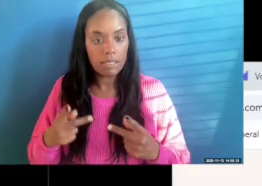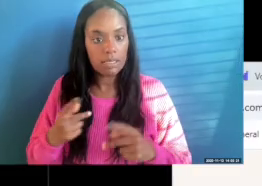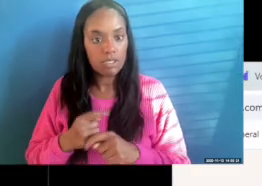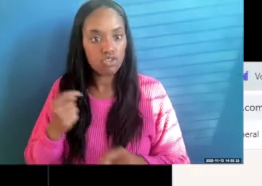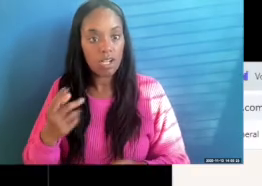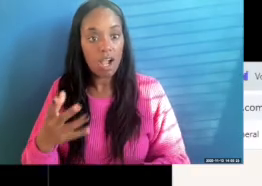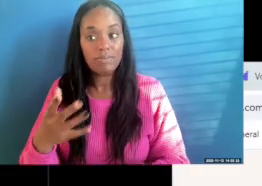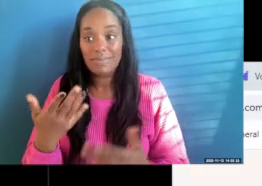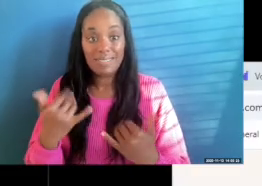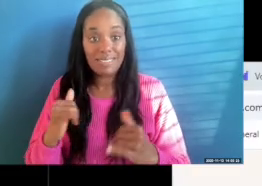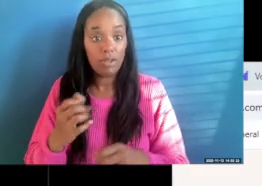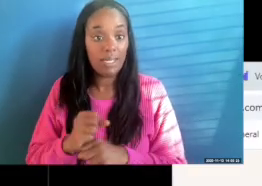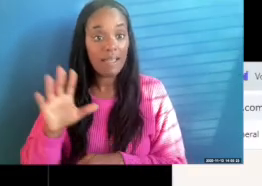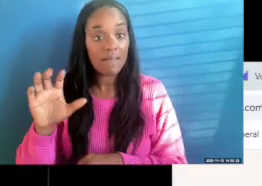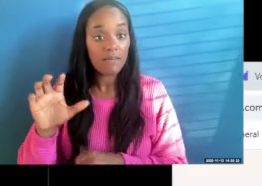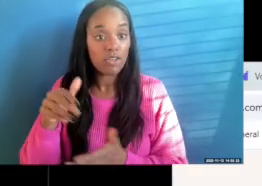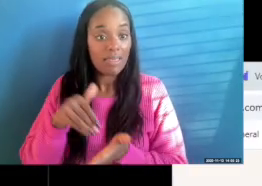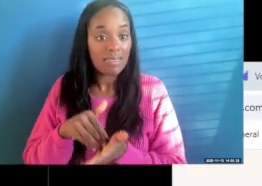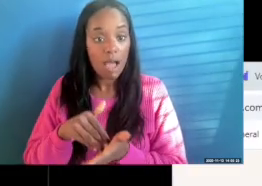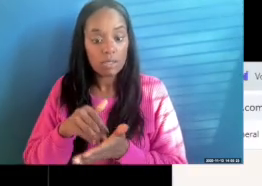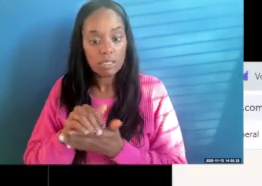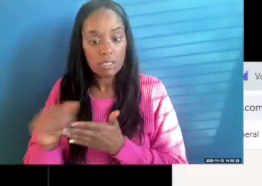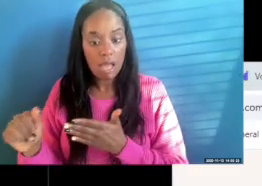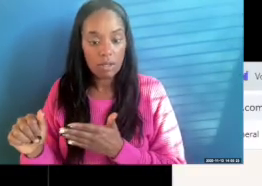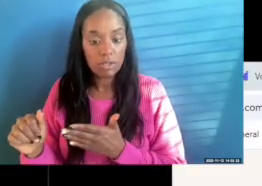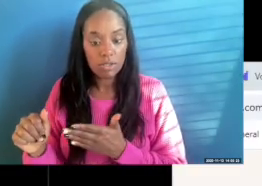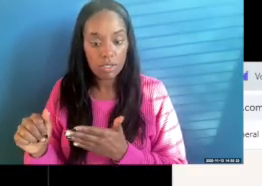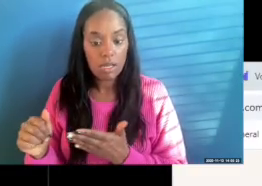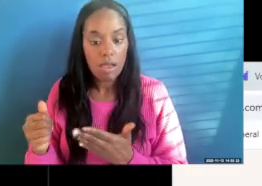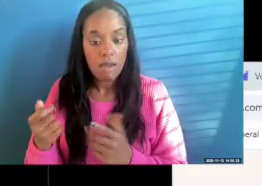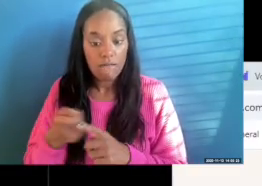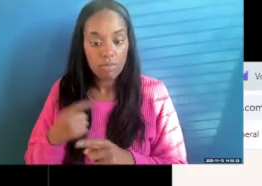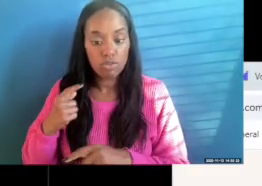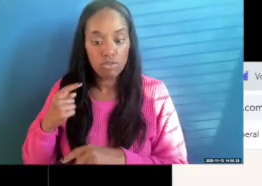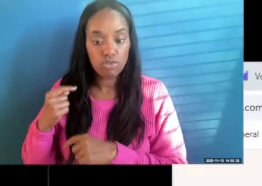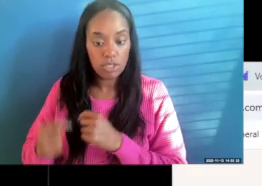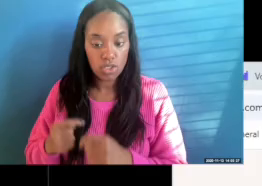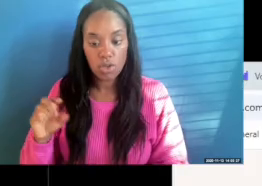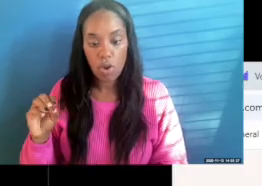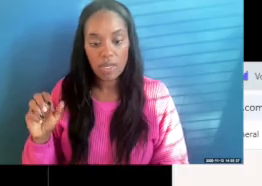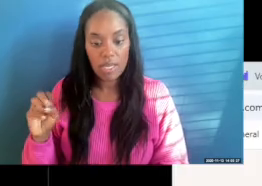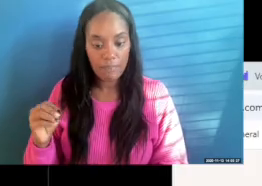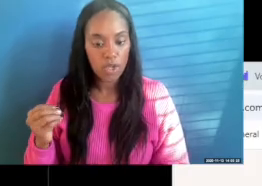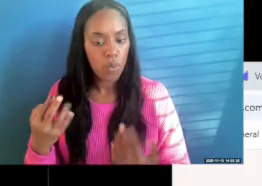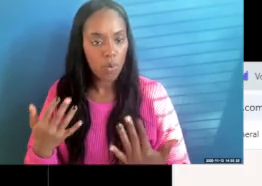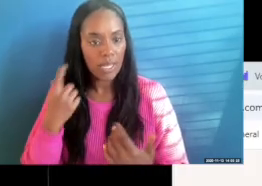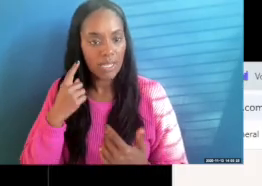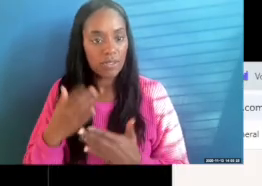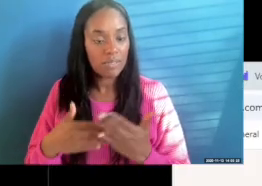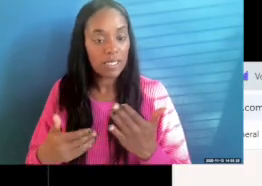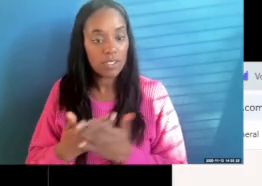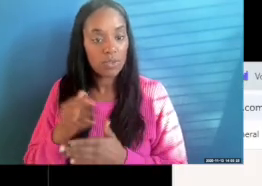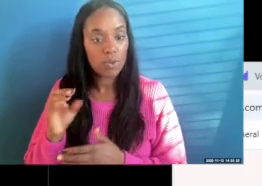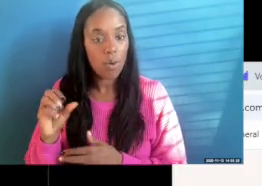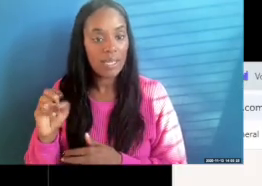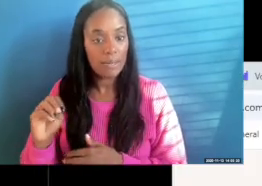moving forward. The reason why I say that is that right now, why I say other is that unfortunately in the Class 8